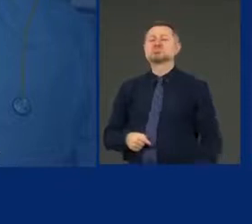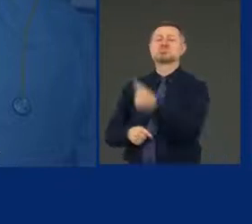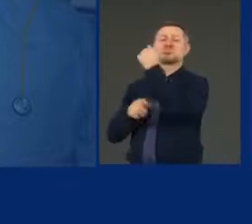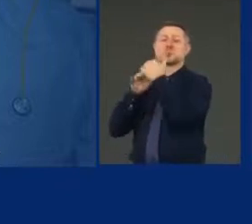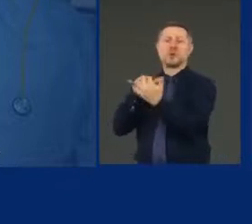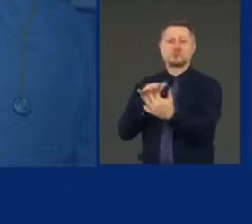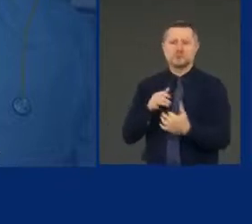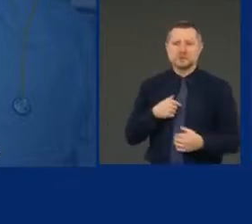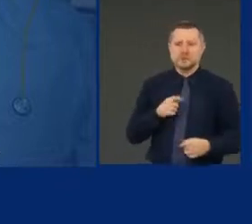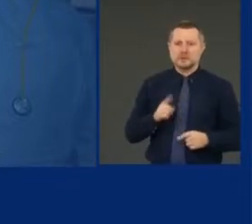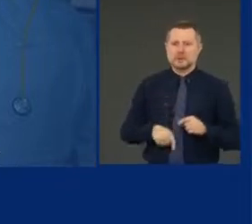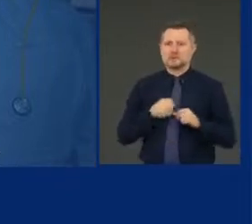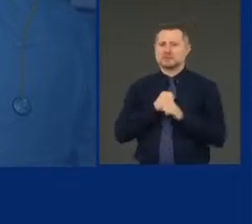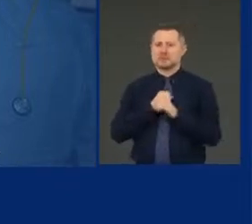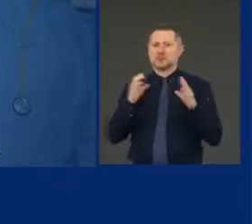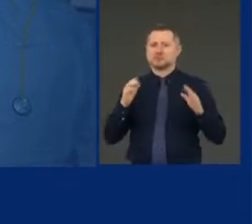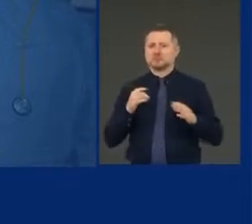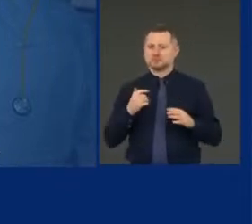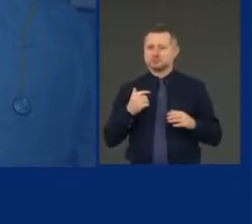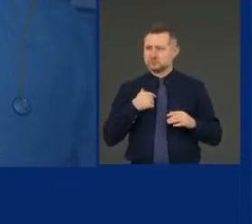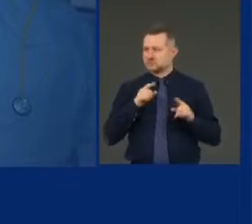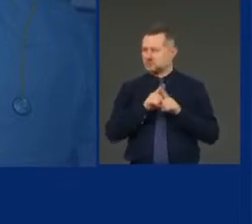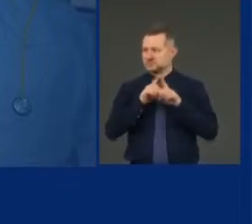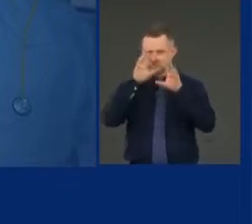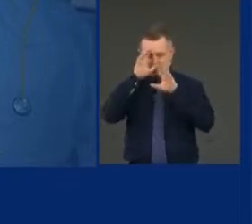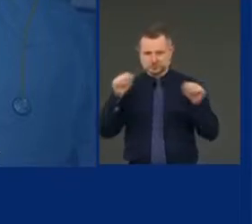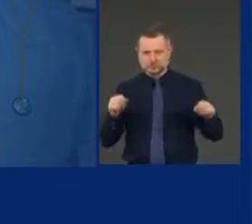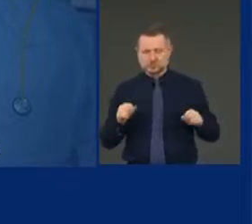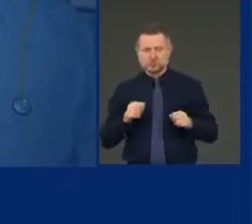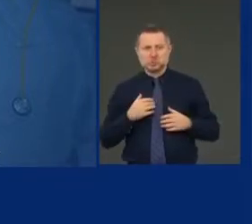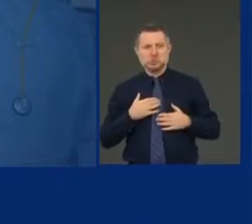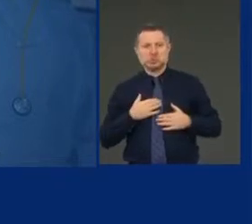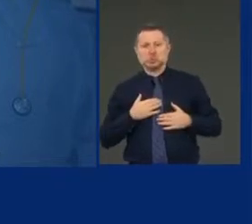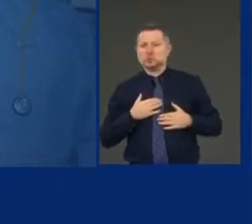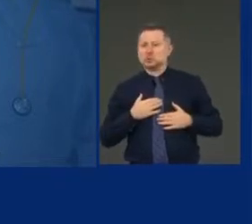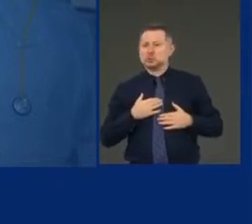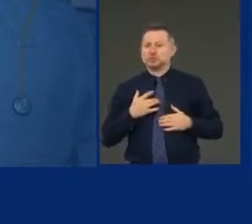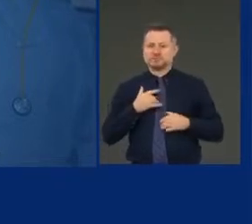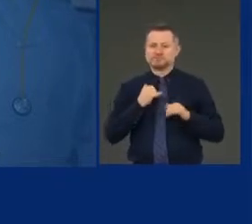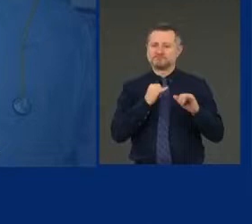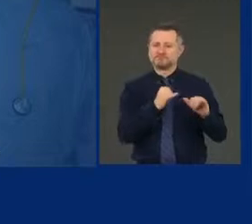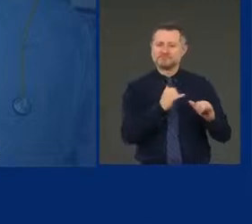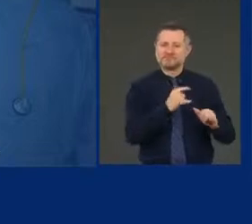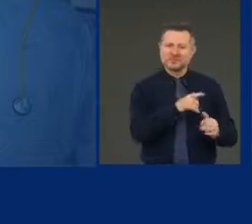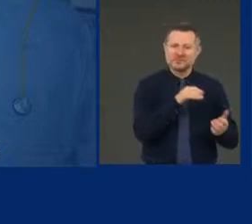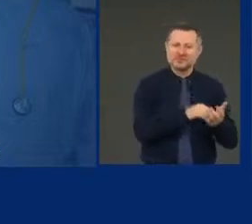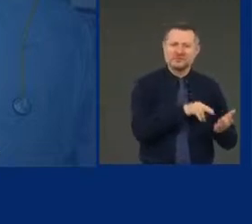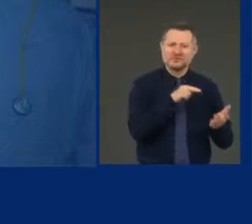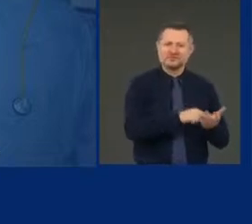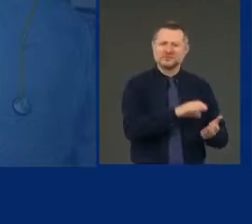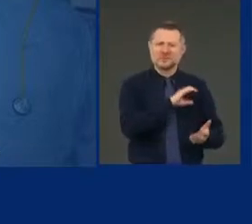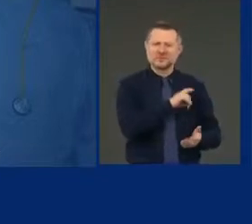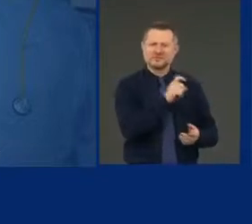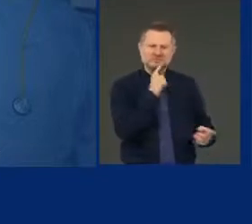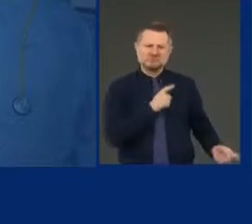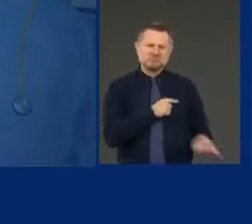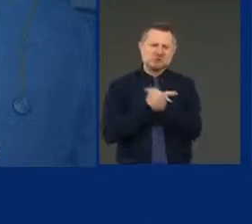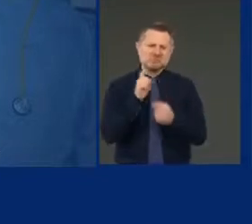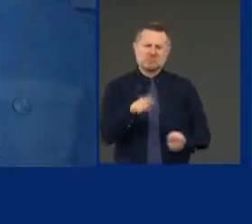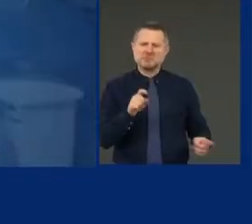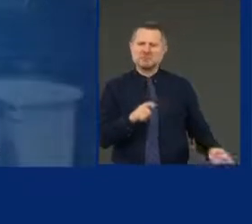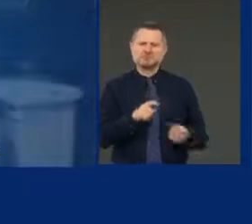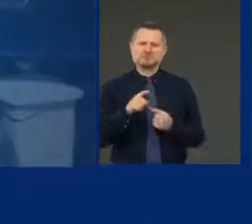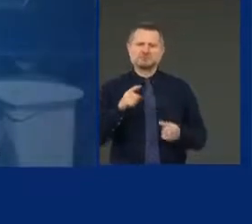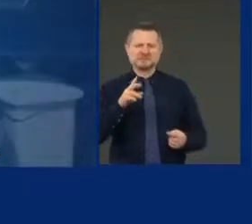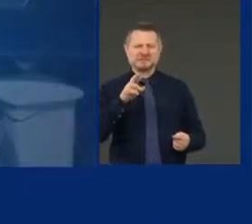felt, having to ask our frontline workers, I need you. I need you to show up. And they